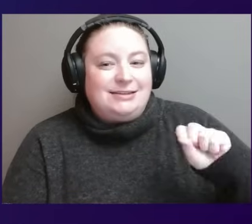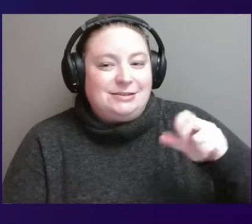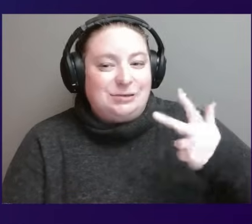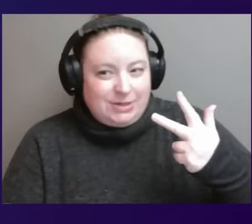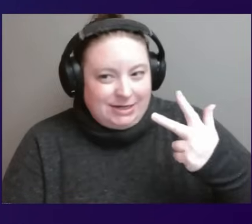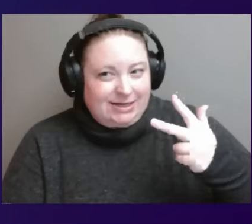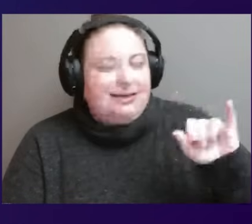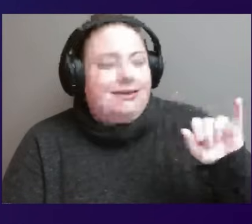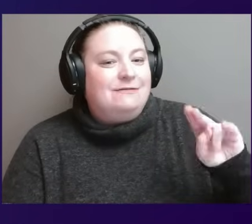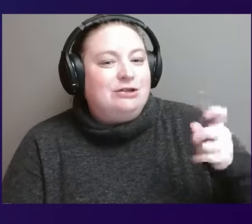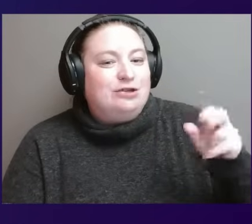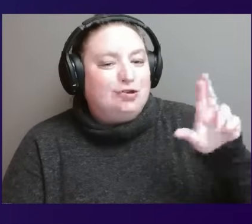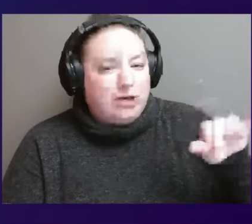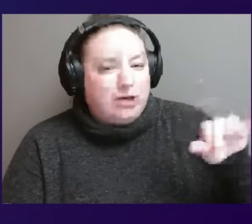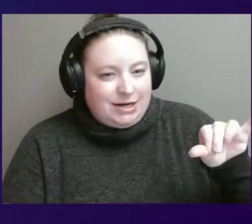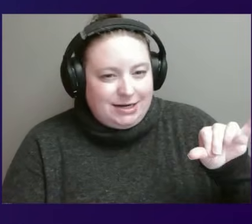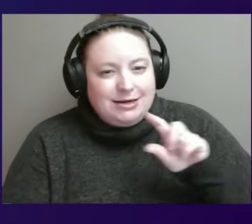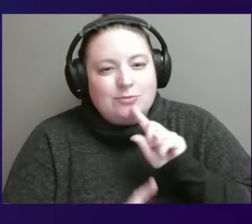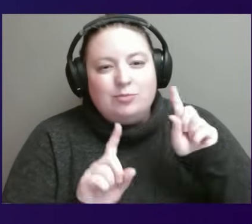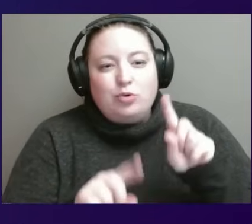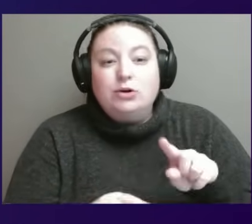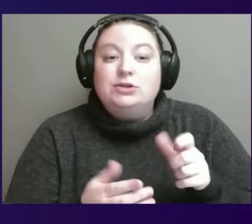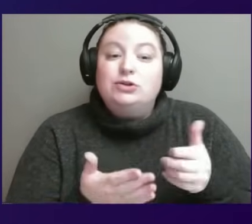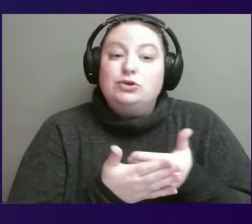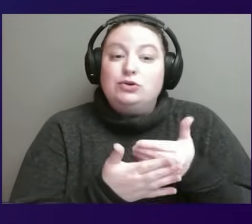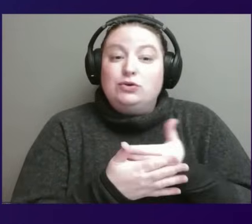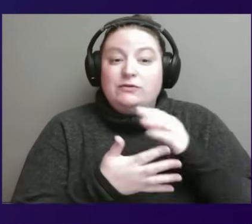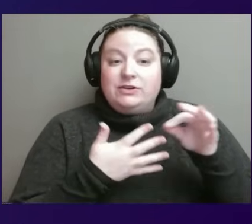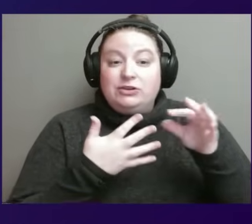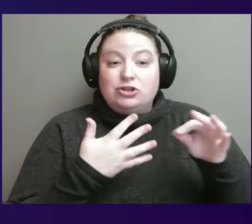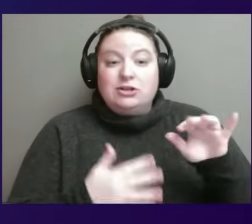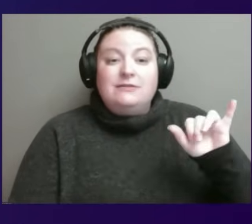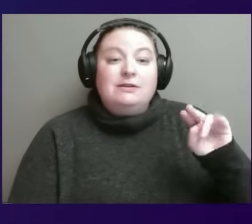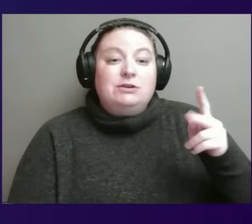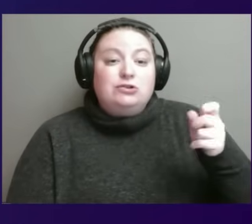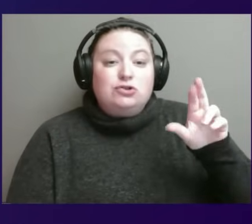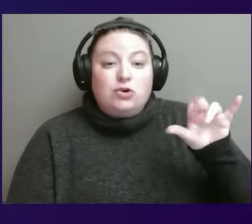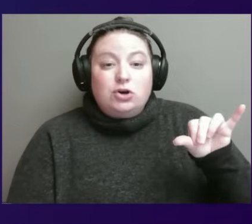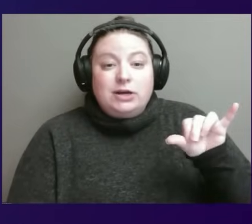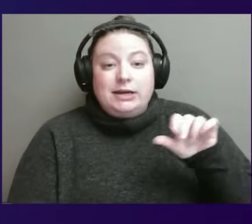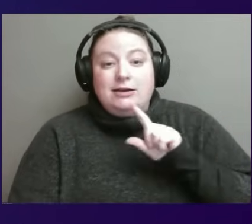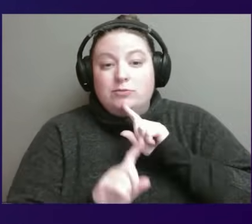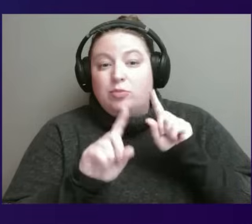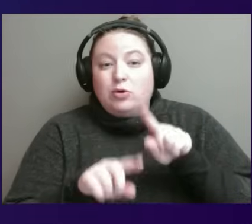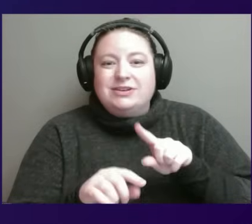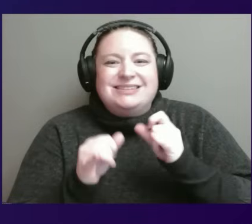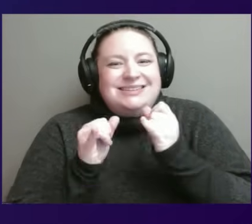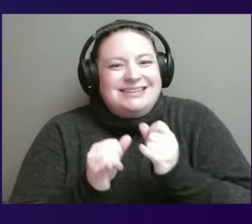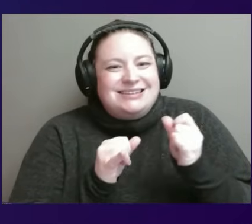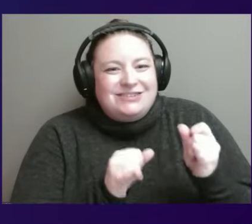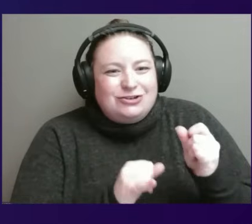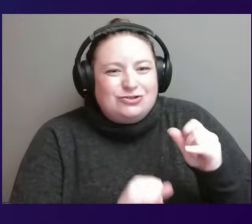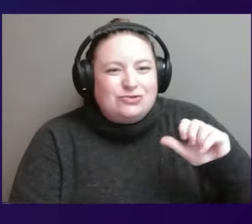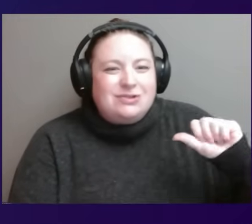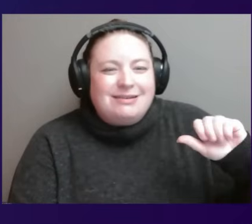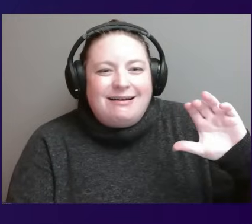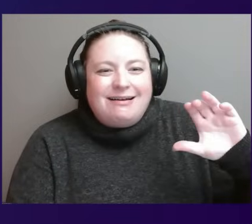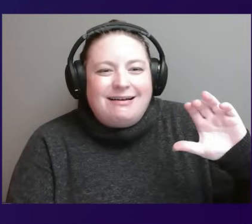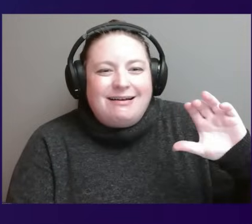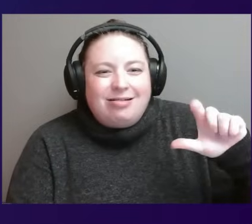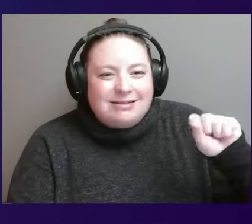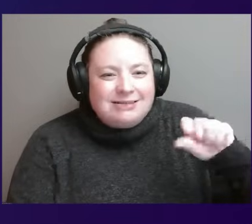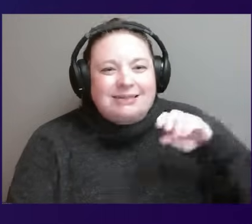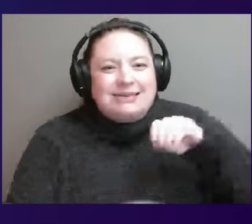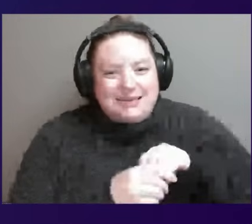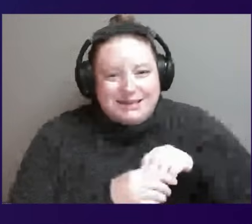a new feature of inventory reports that gives you information about individual object ACLs in those aggregate reports.